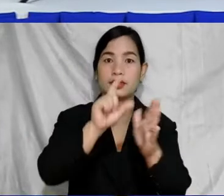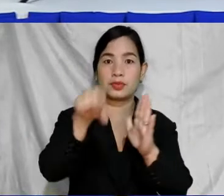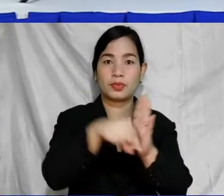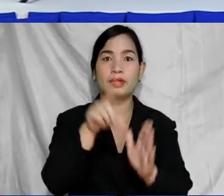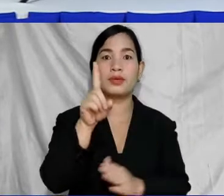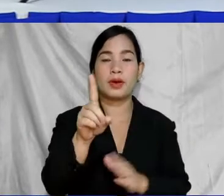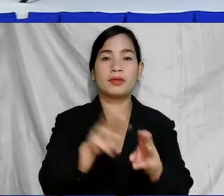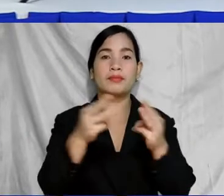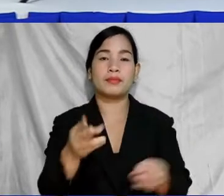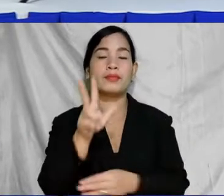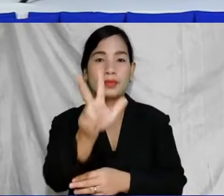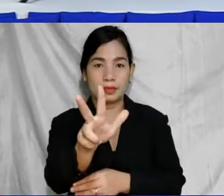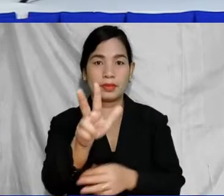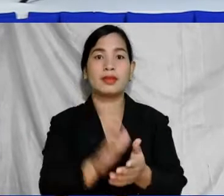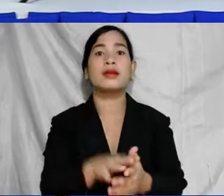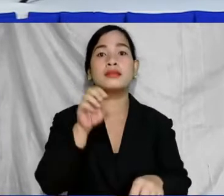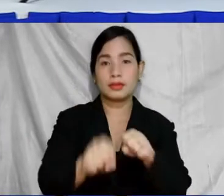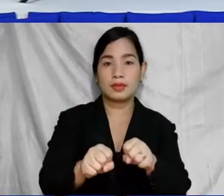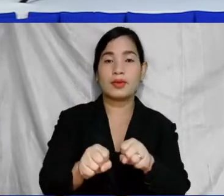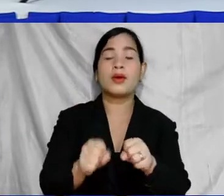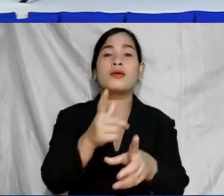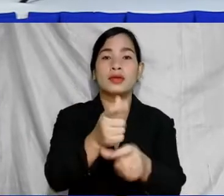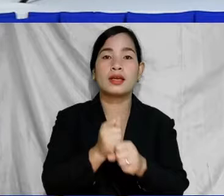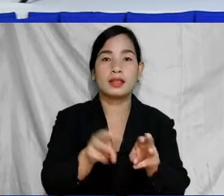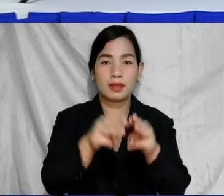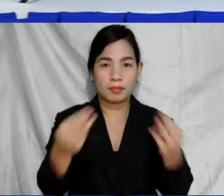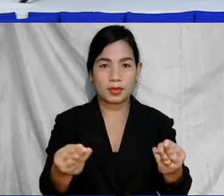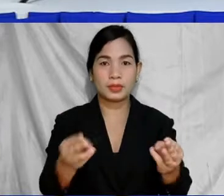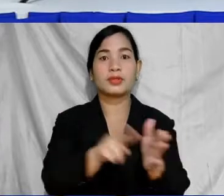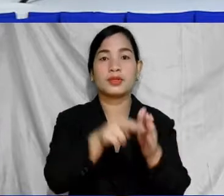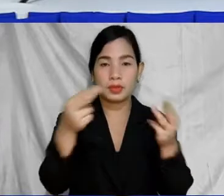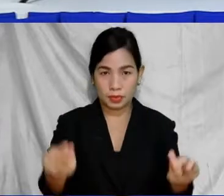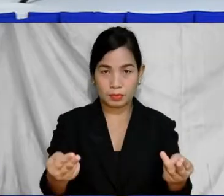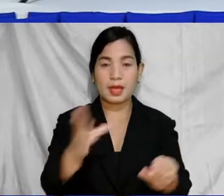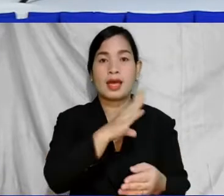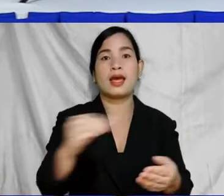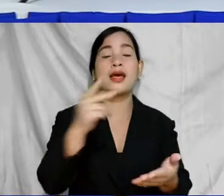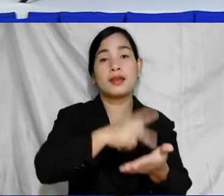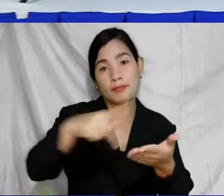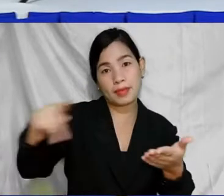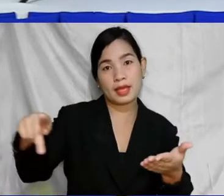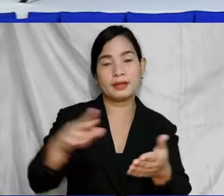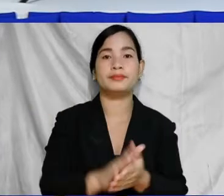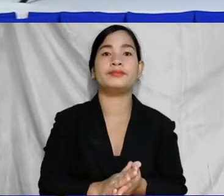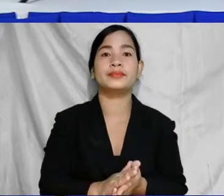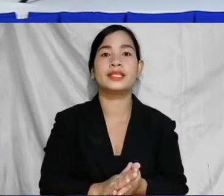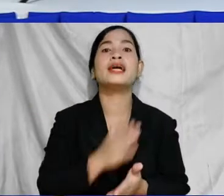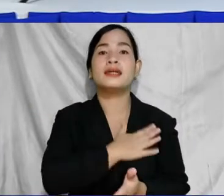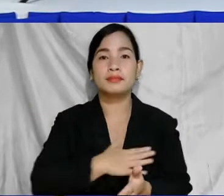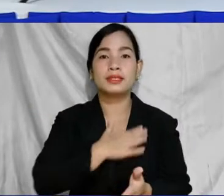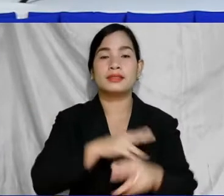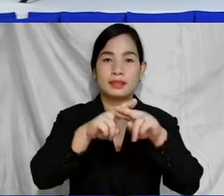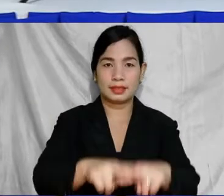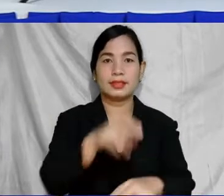Quarter 1, Module 3. So, get your modules, your notebooks, and your writing